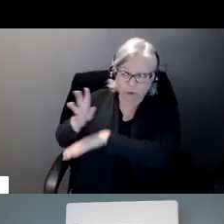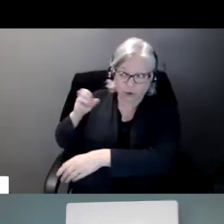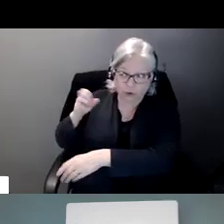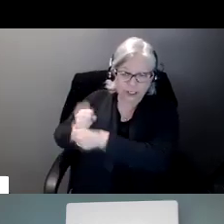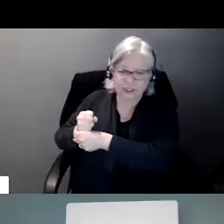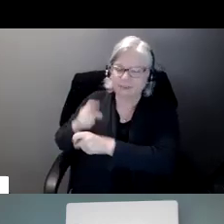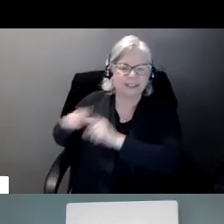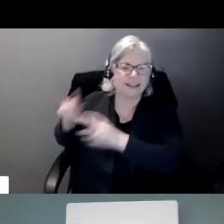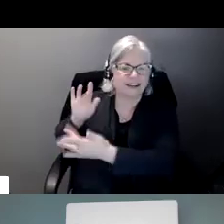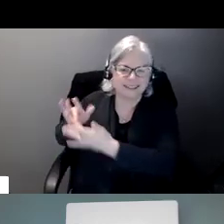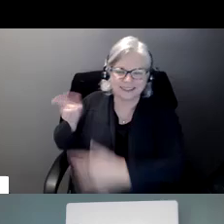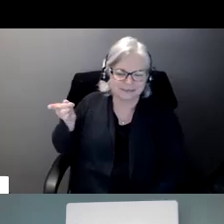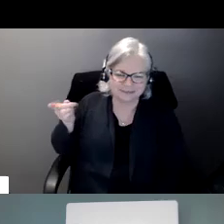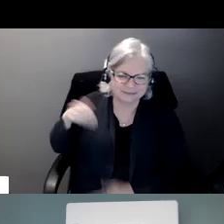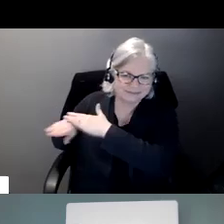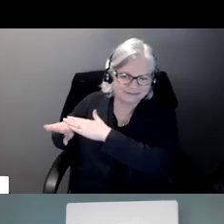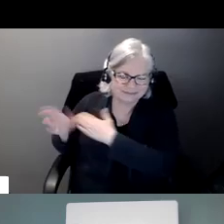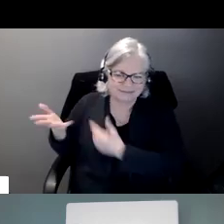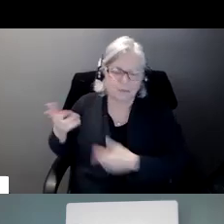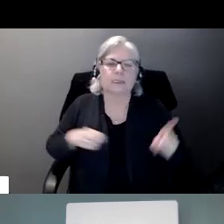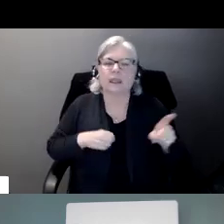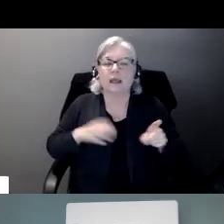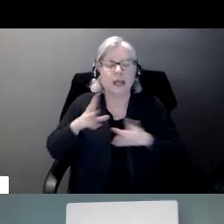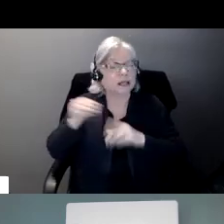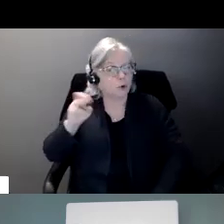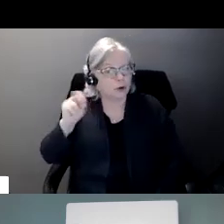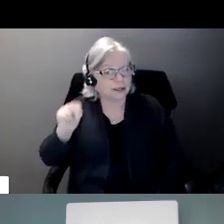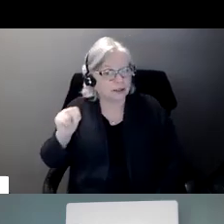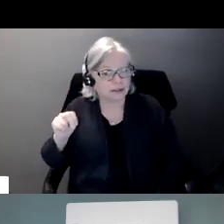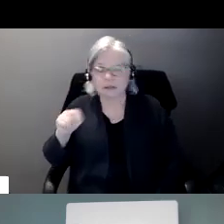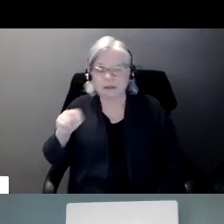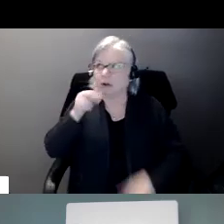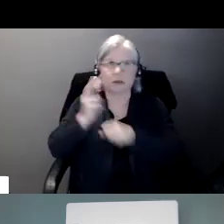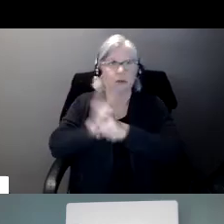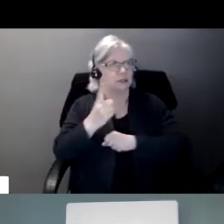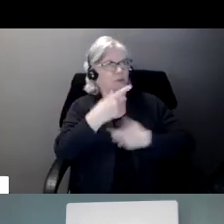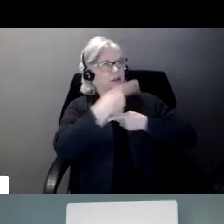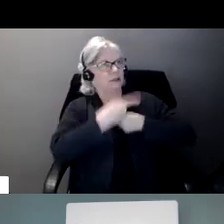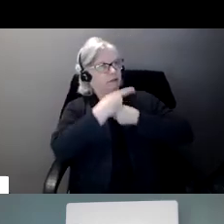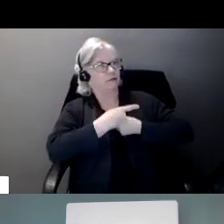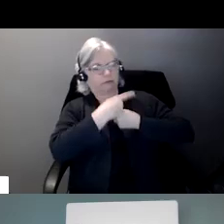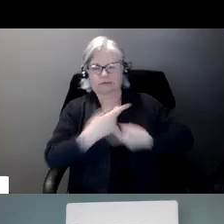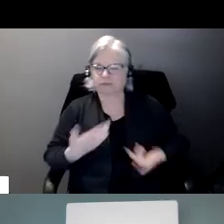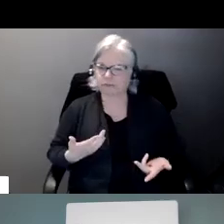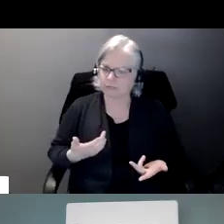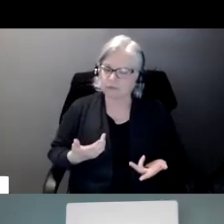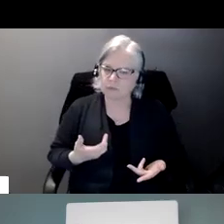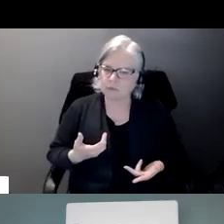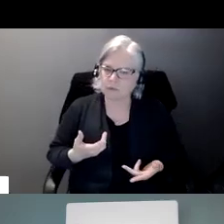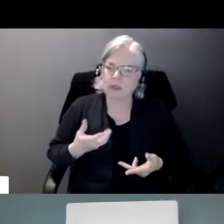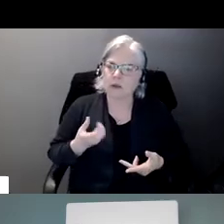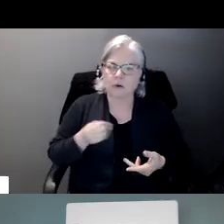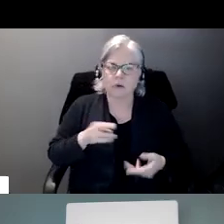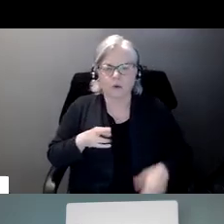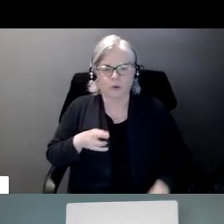coupled with that, Maureen was really not used to being cared for or really considered that anybody could